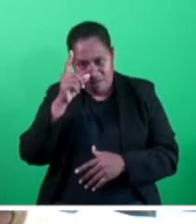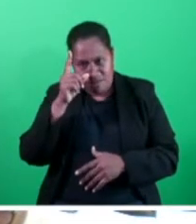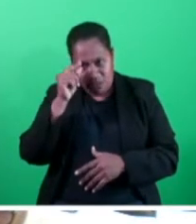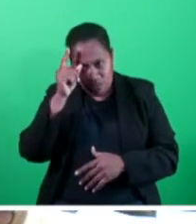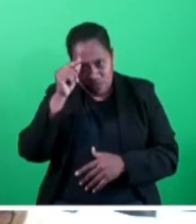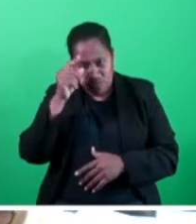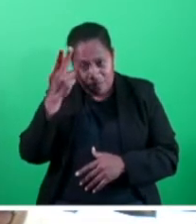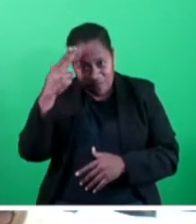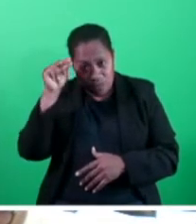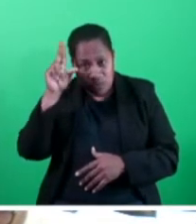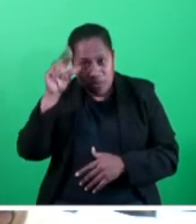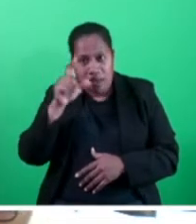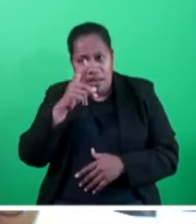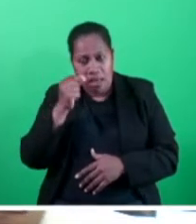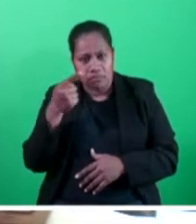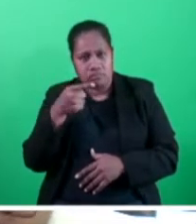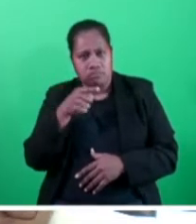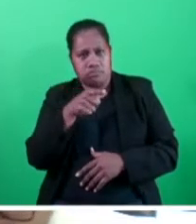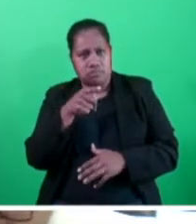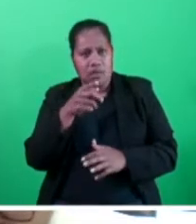The fact speaks for itself